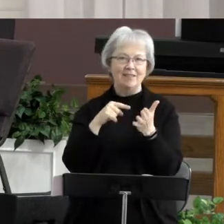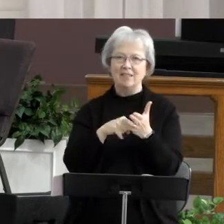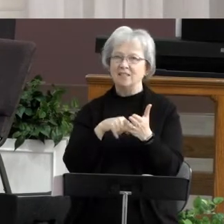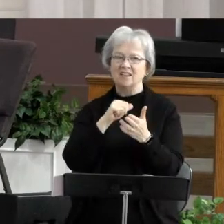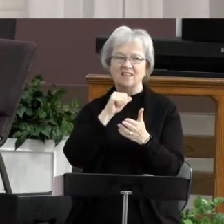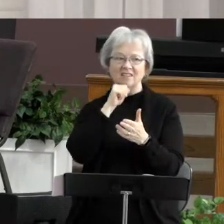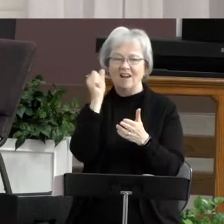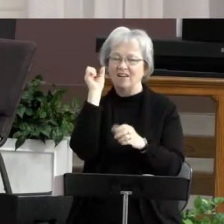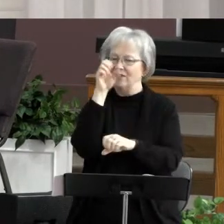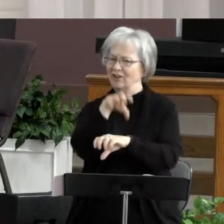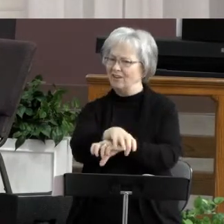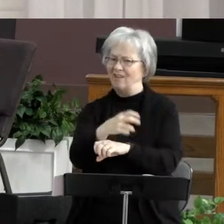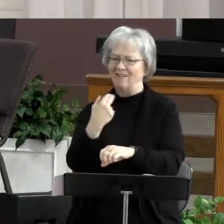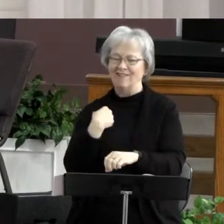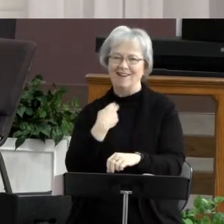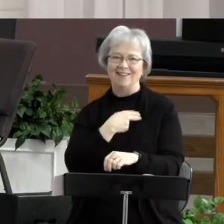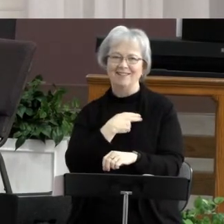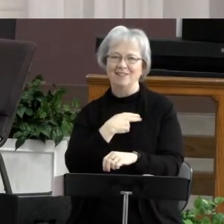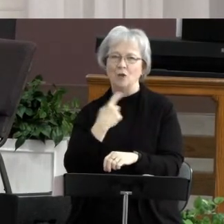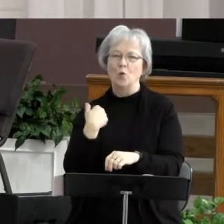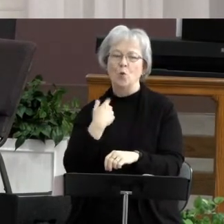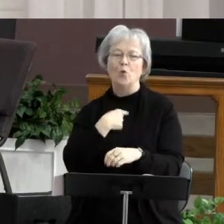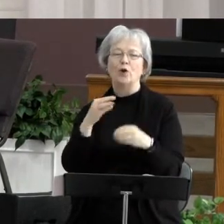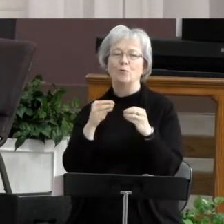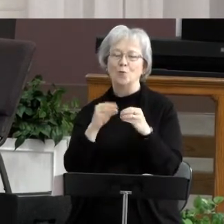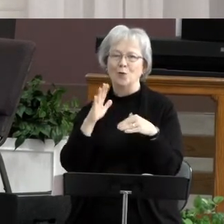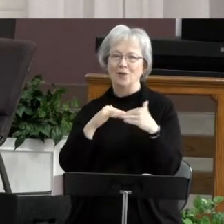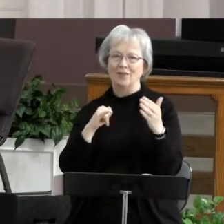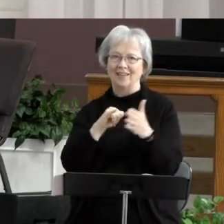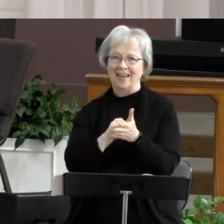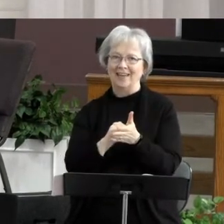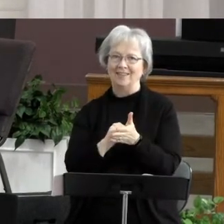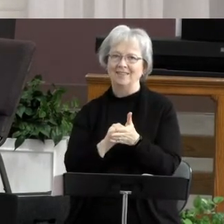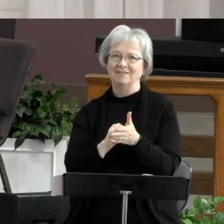down, because we're more than that.